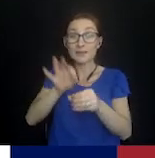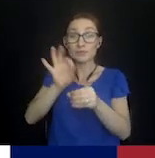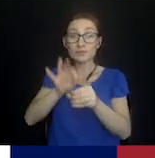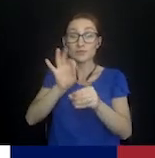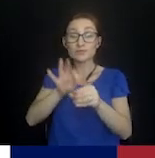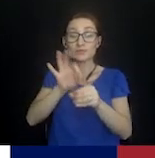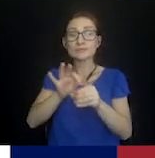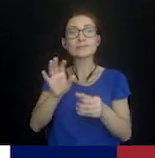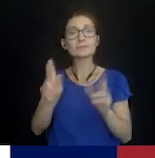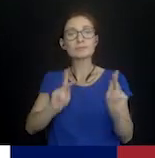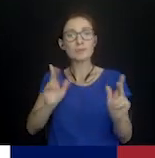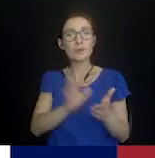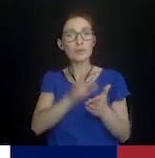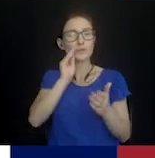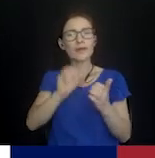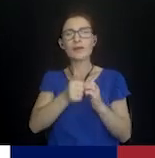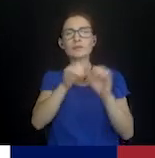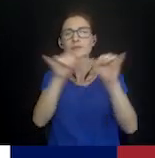how the system worked,